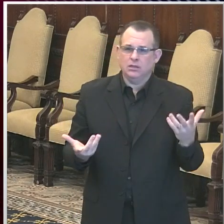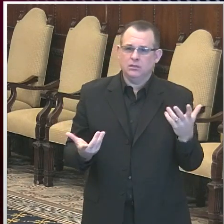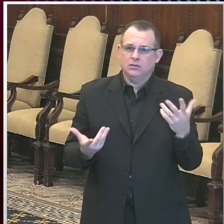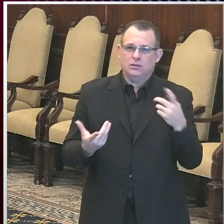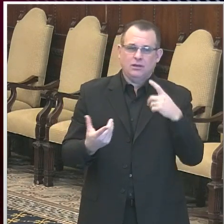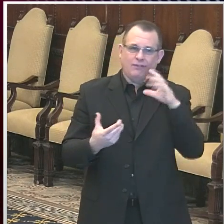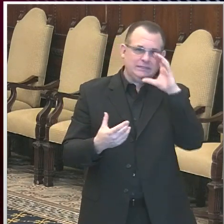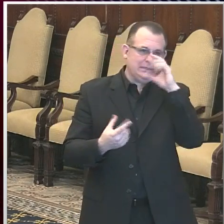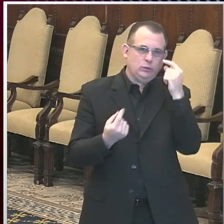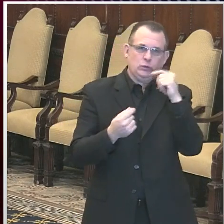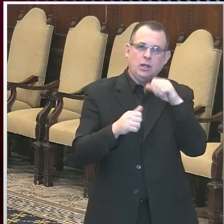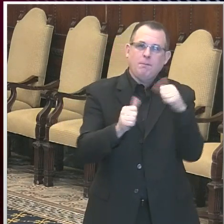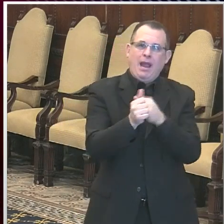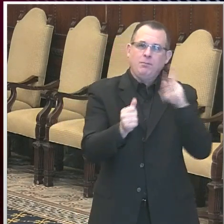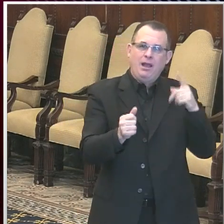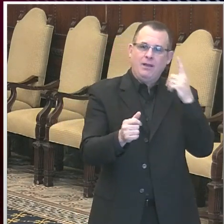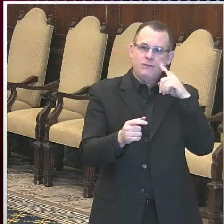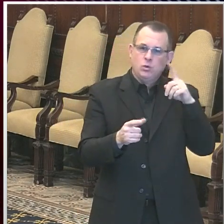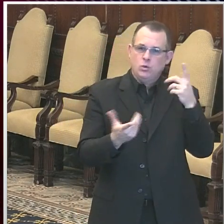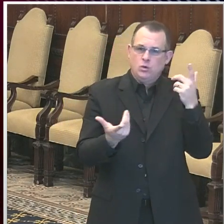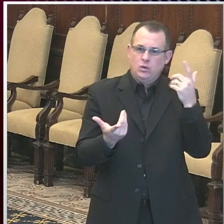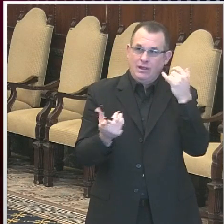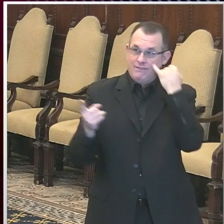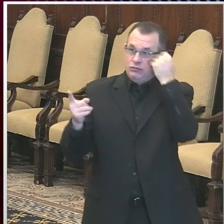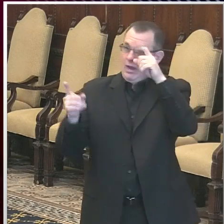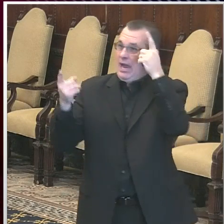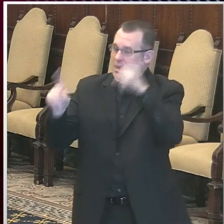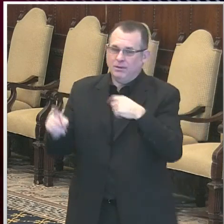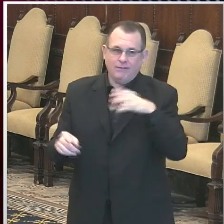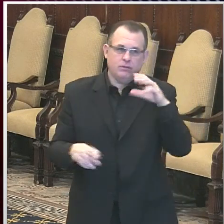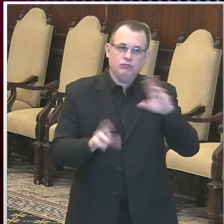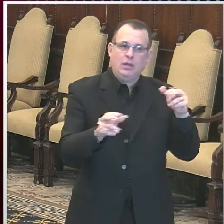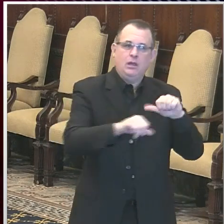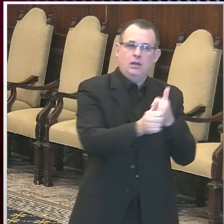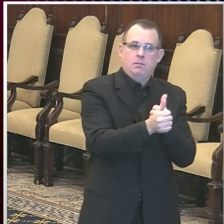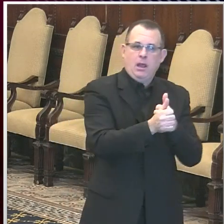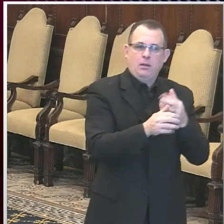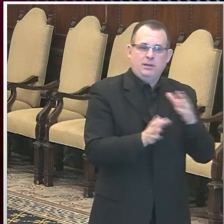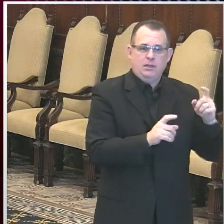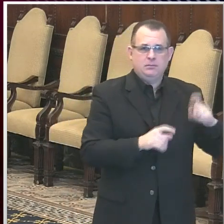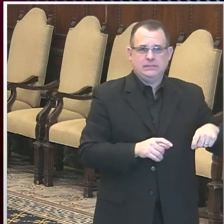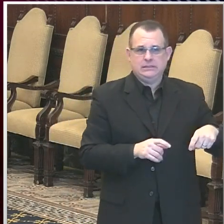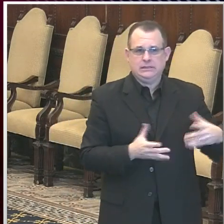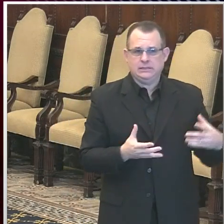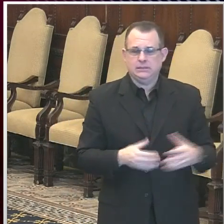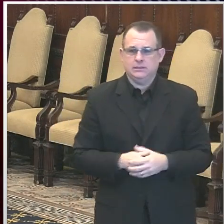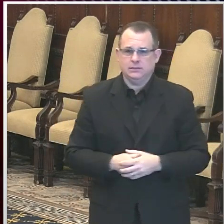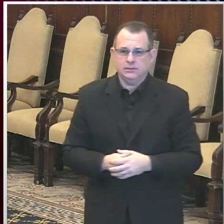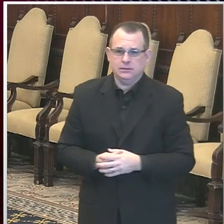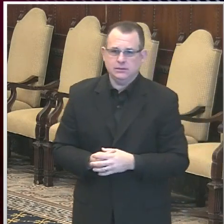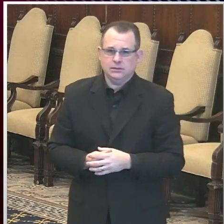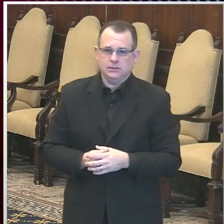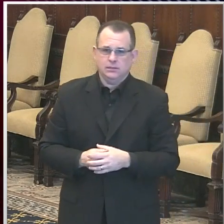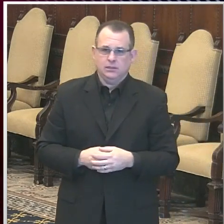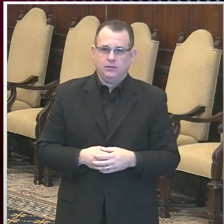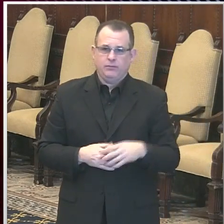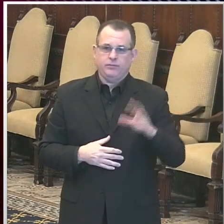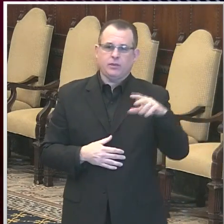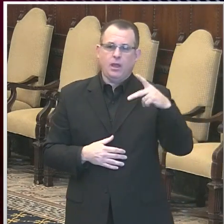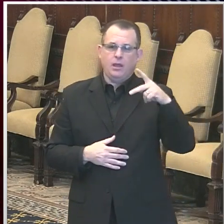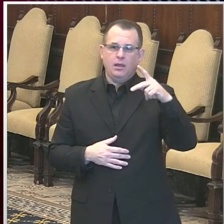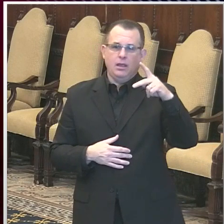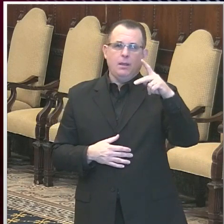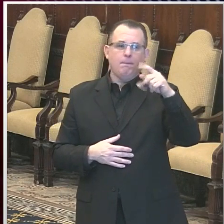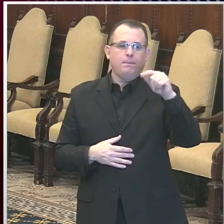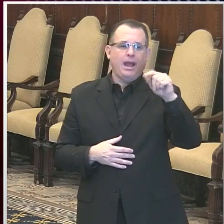You good, Alicia? Thank you. That's it. Thank you. Yep. Very good. And next we go to Pat Loeb of KYW.